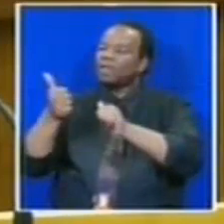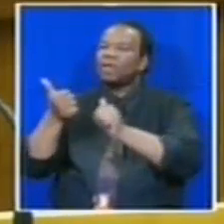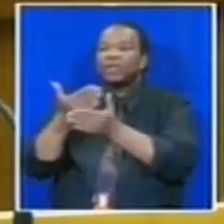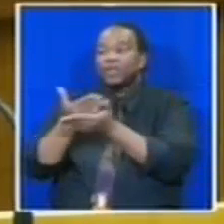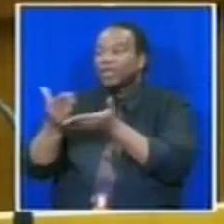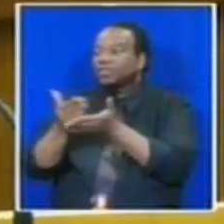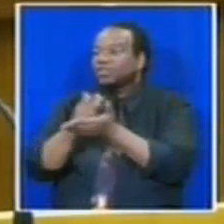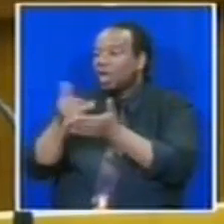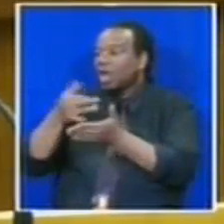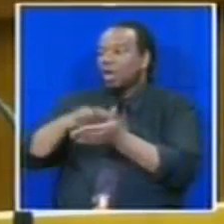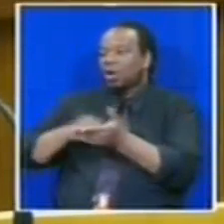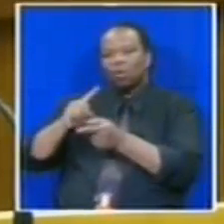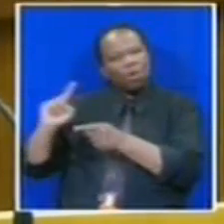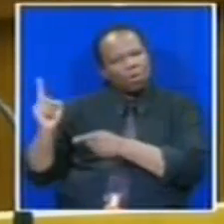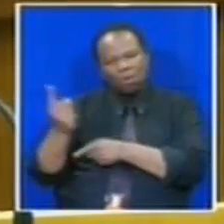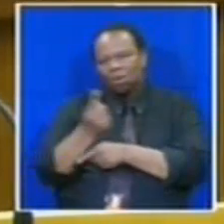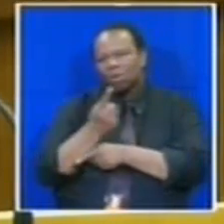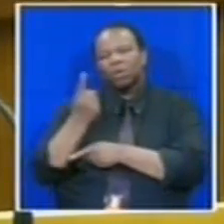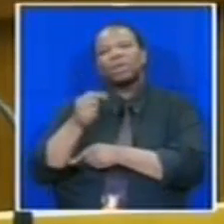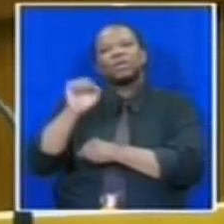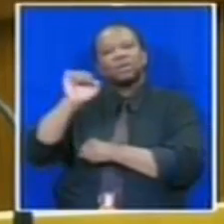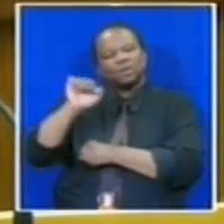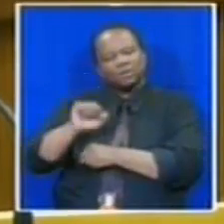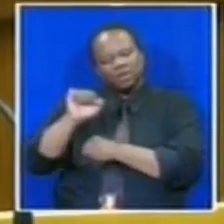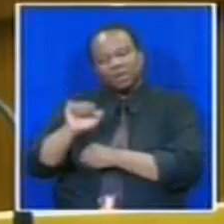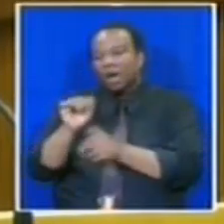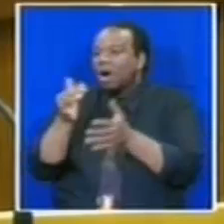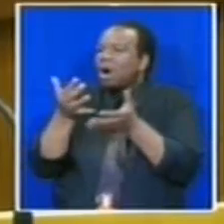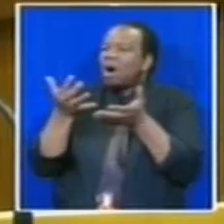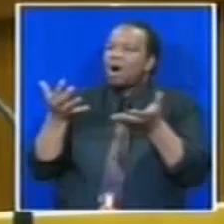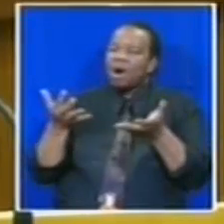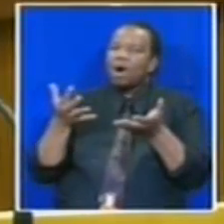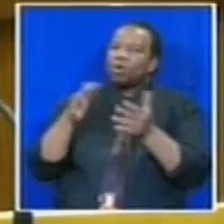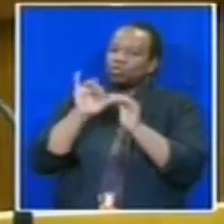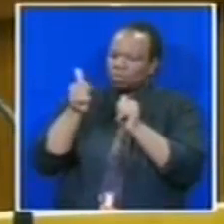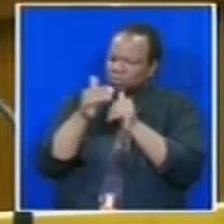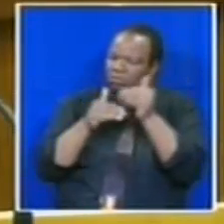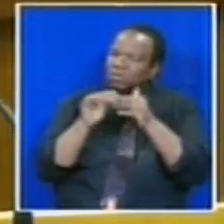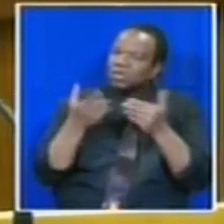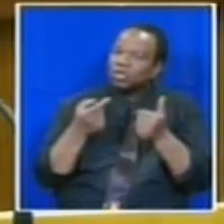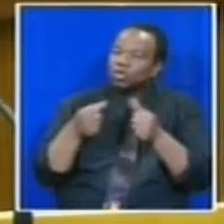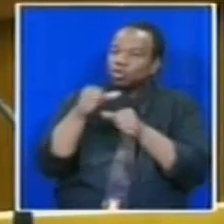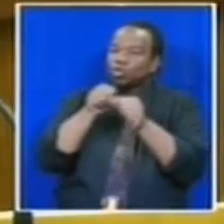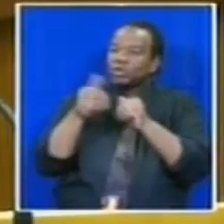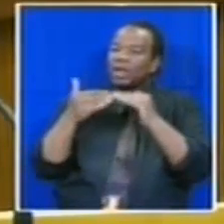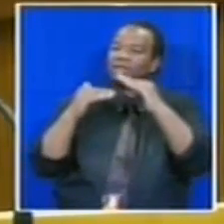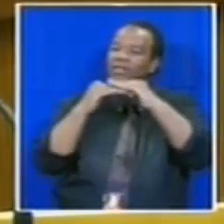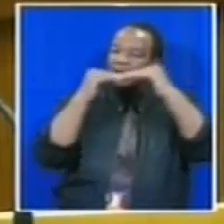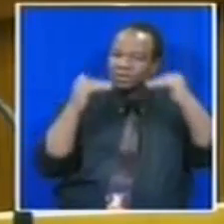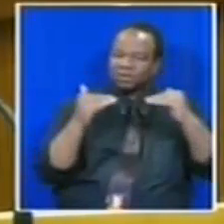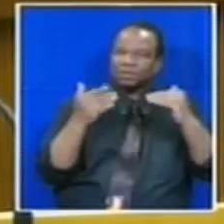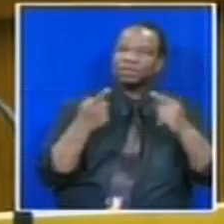us. This has implications for our approach to social justice and transformation. In actively correcting